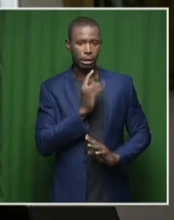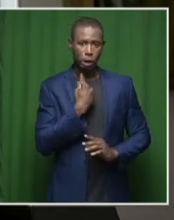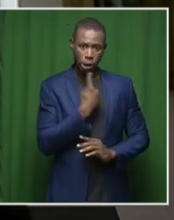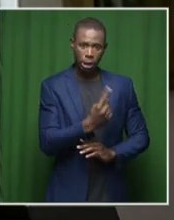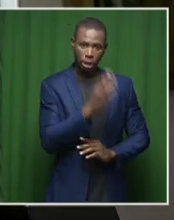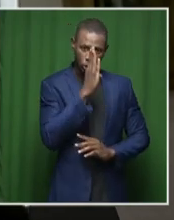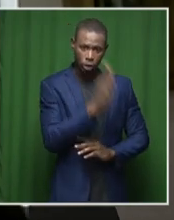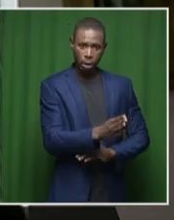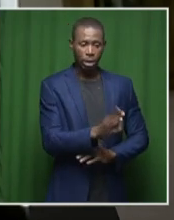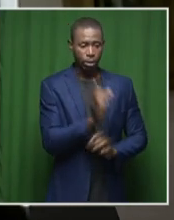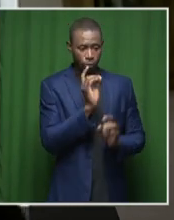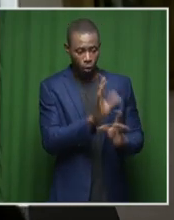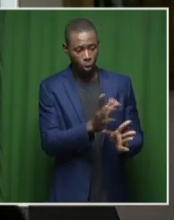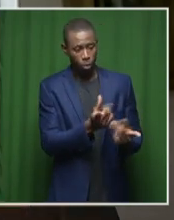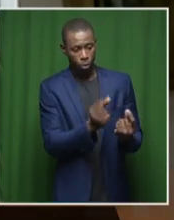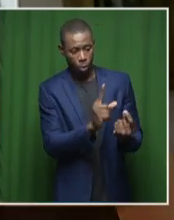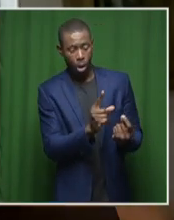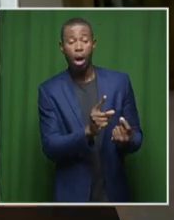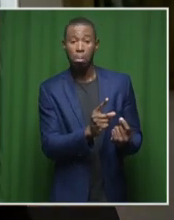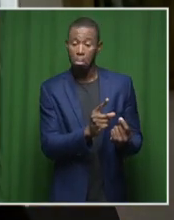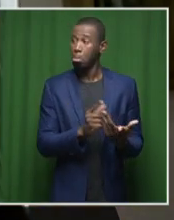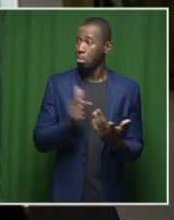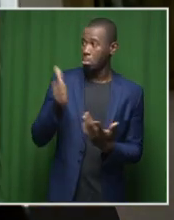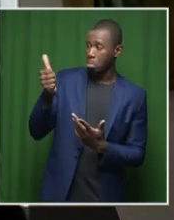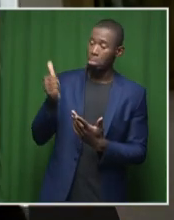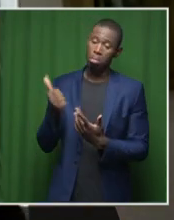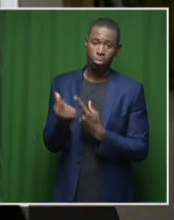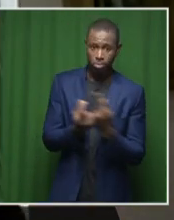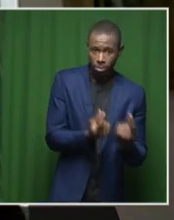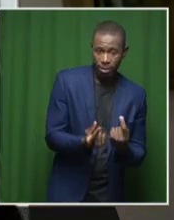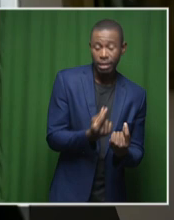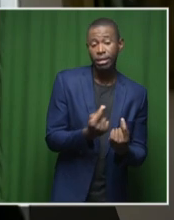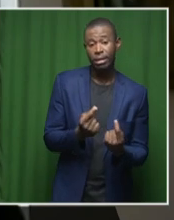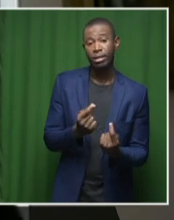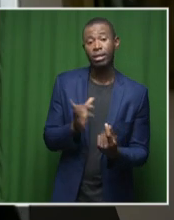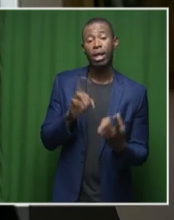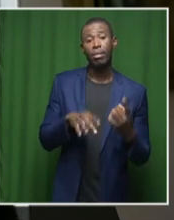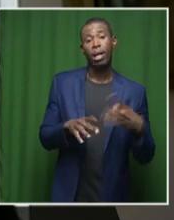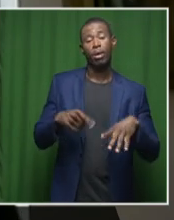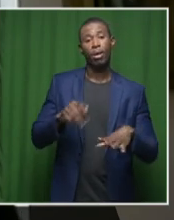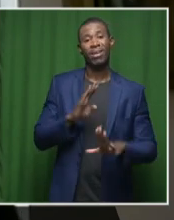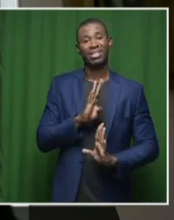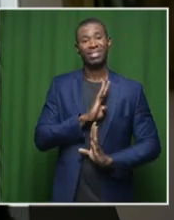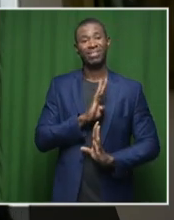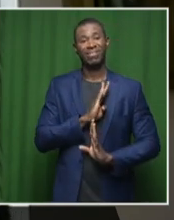So at times our Defence Force have gone through, you know, periods where there's a